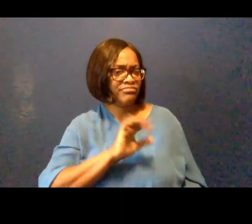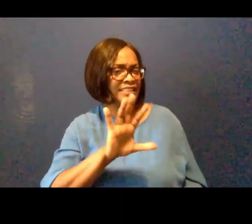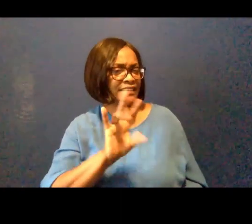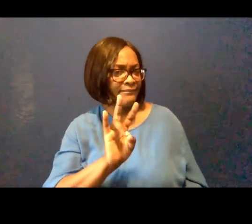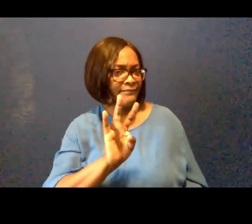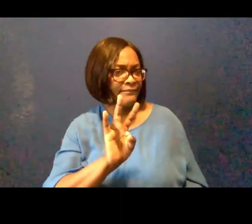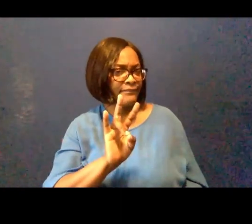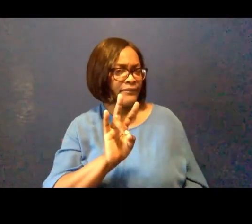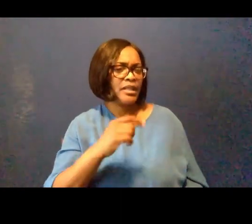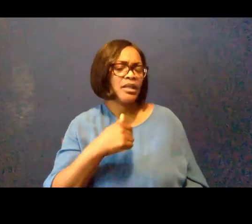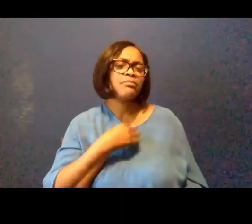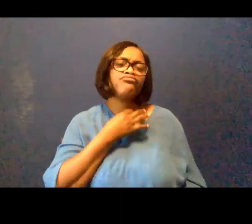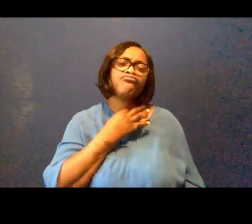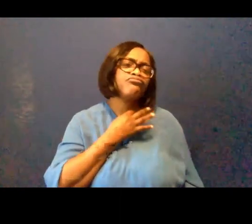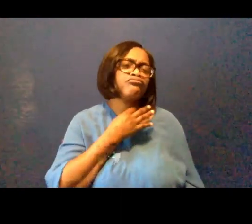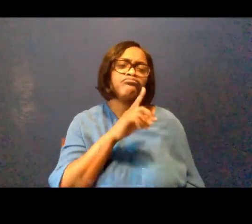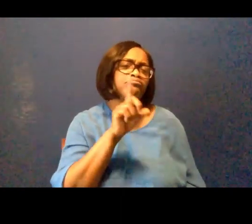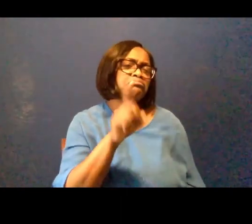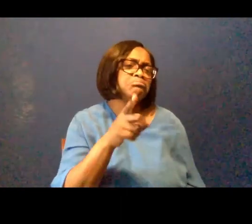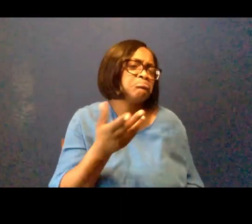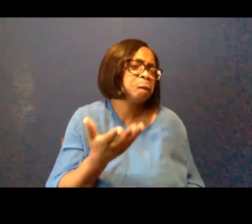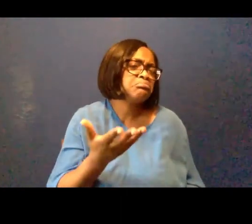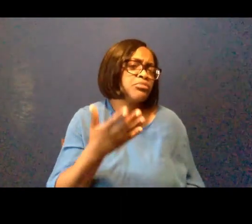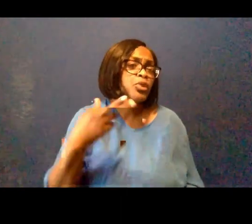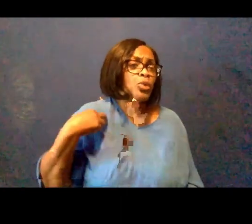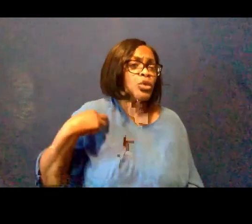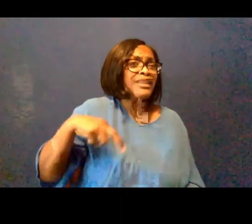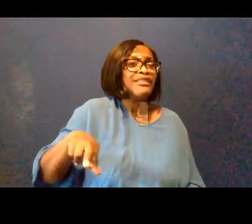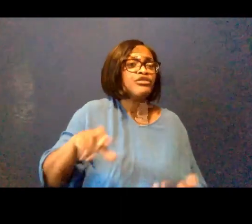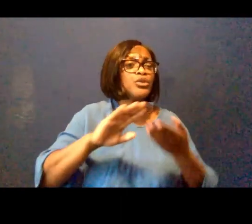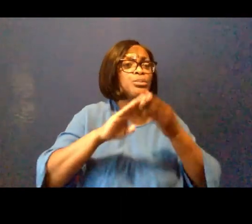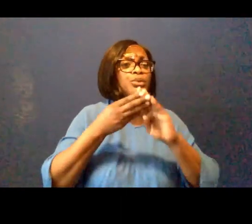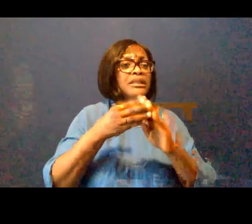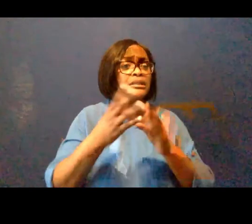and to have lived a